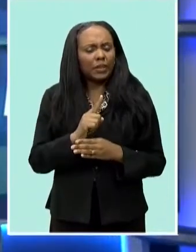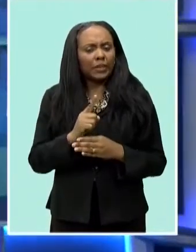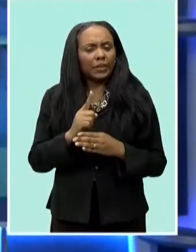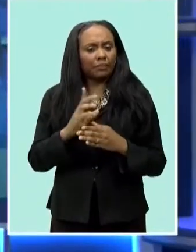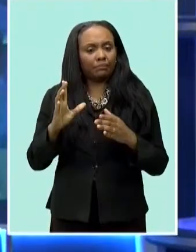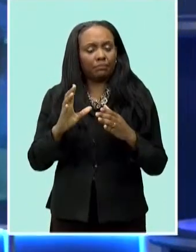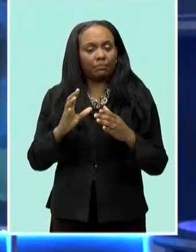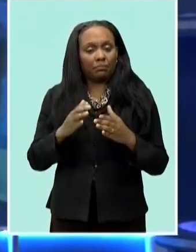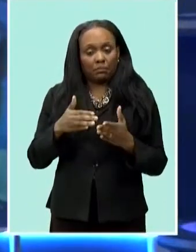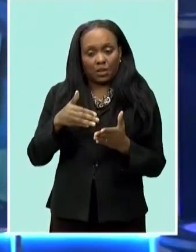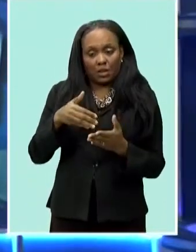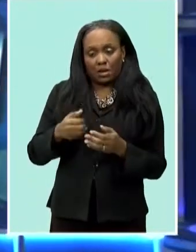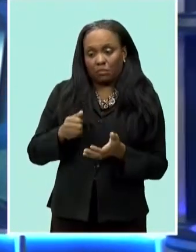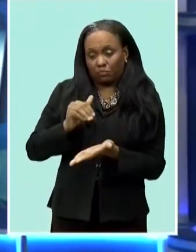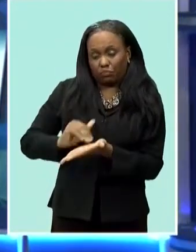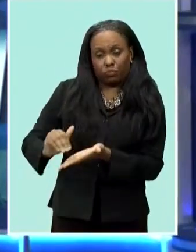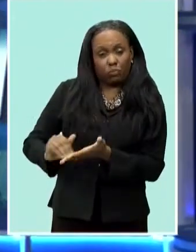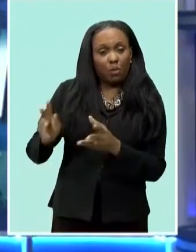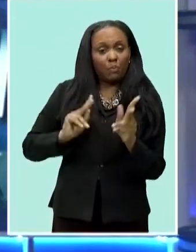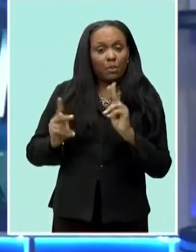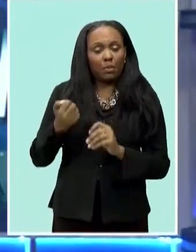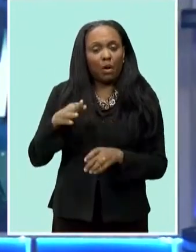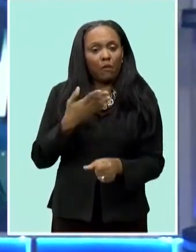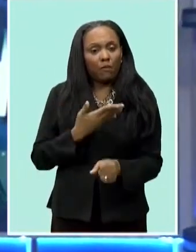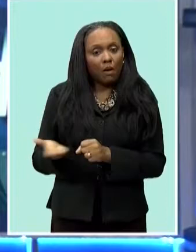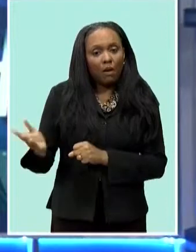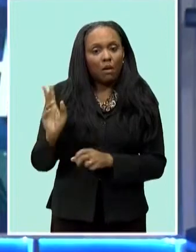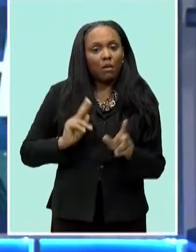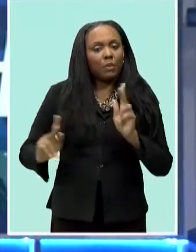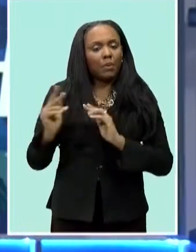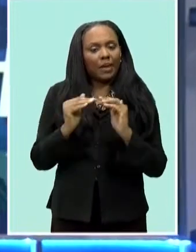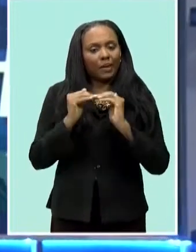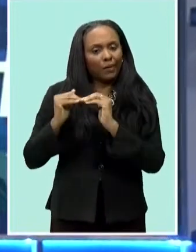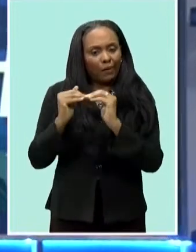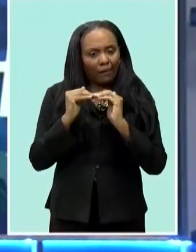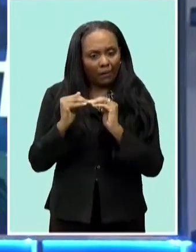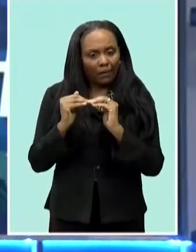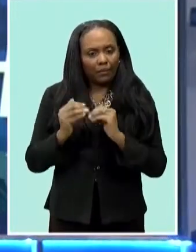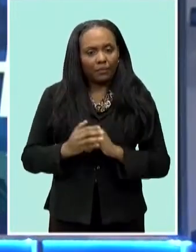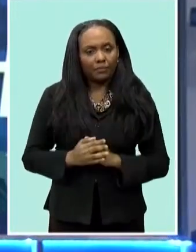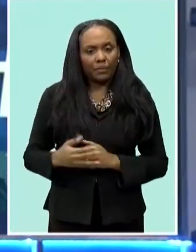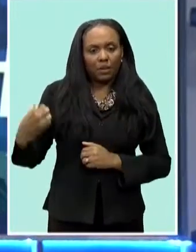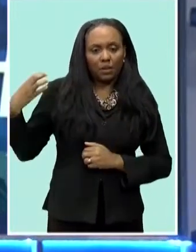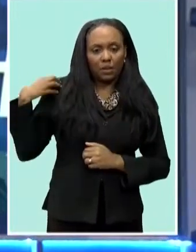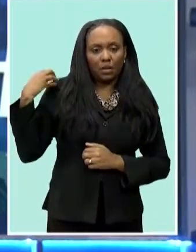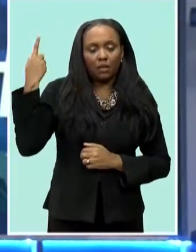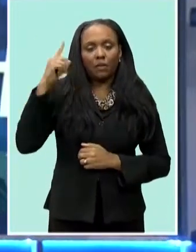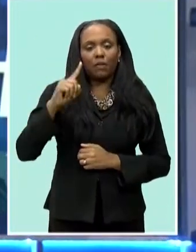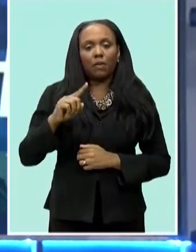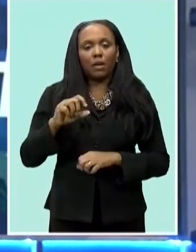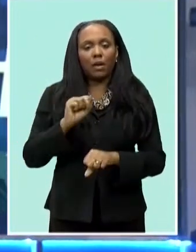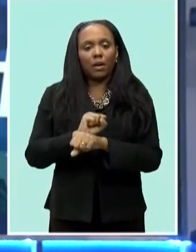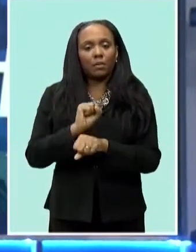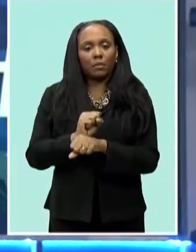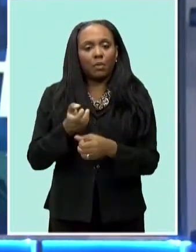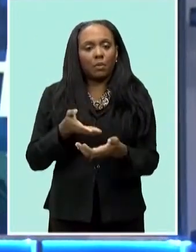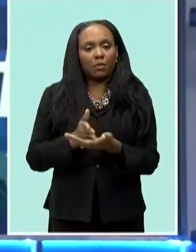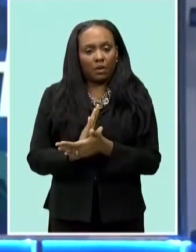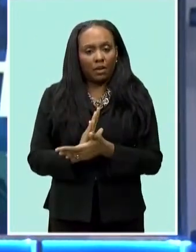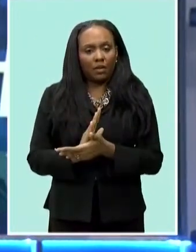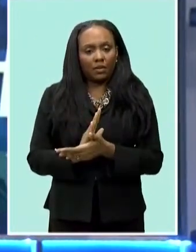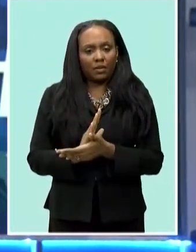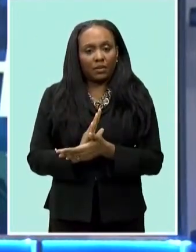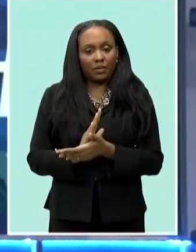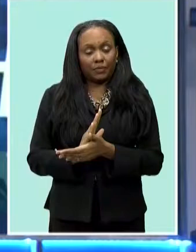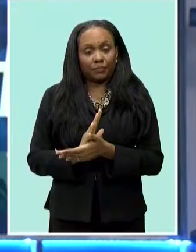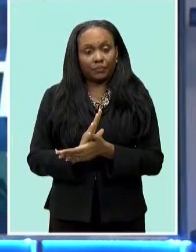to termination of employees and adhering to the process of natural justice. Chairman of the Employment Rights Tribunal, retired